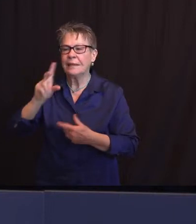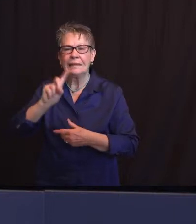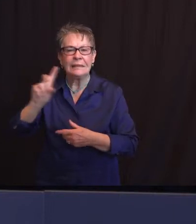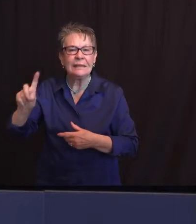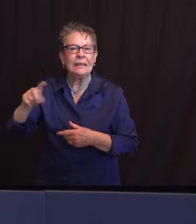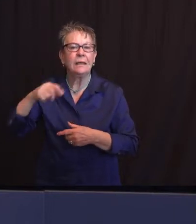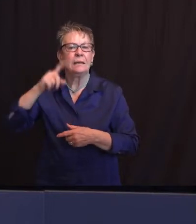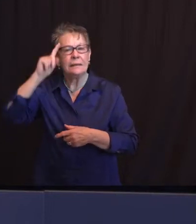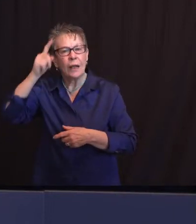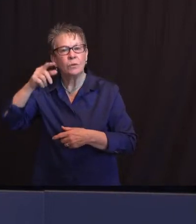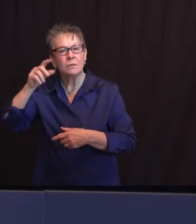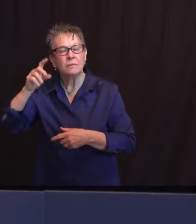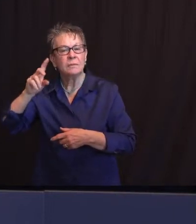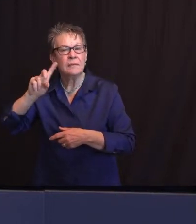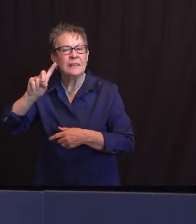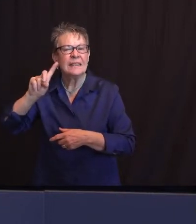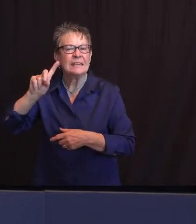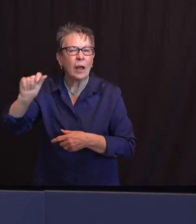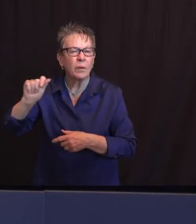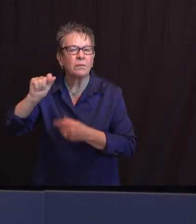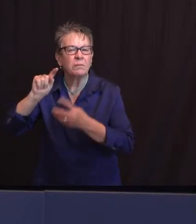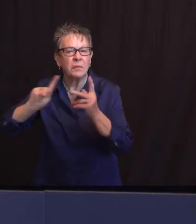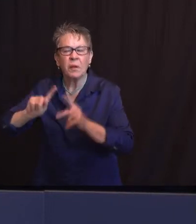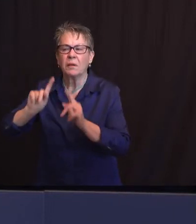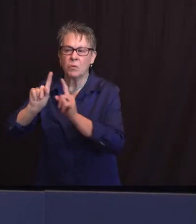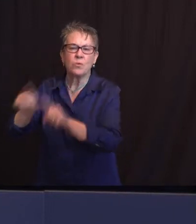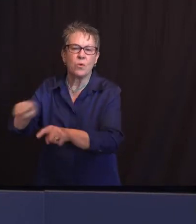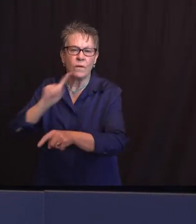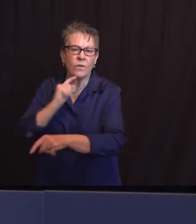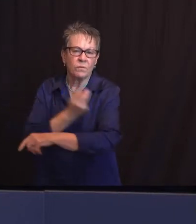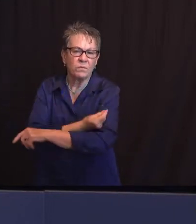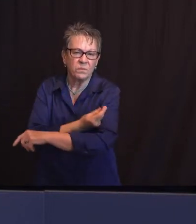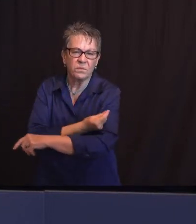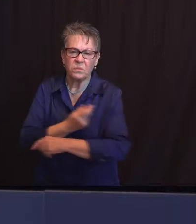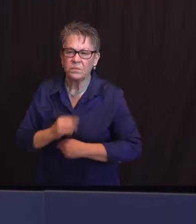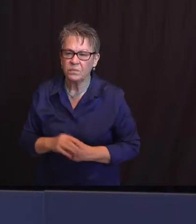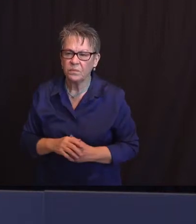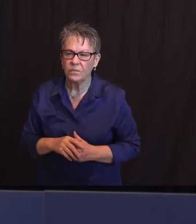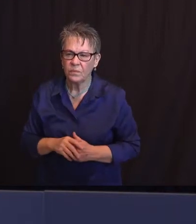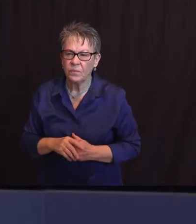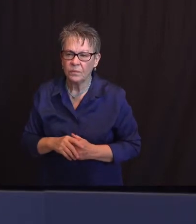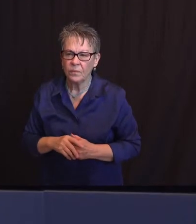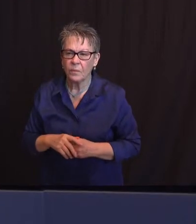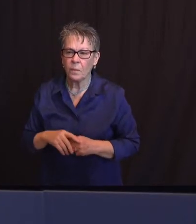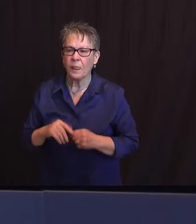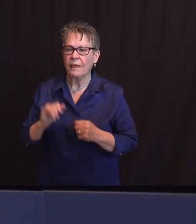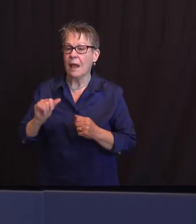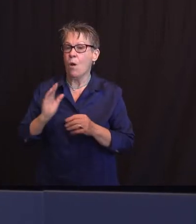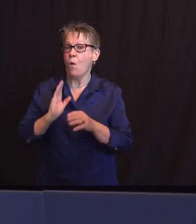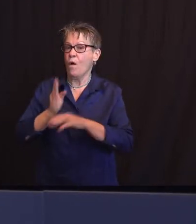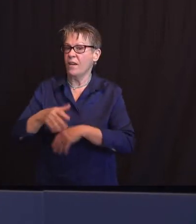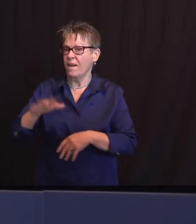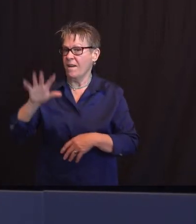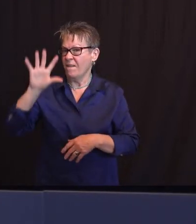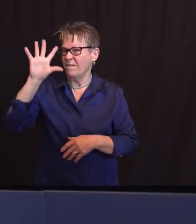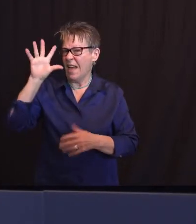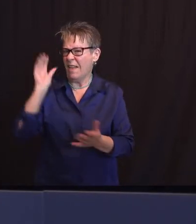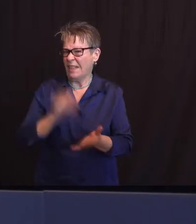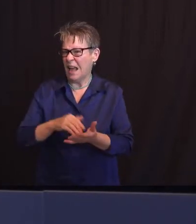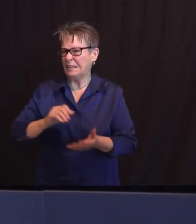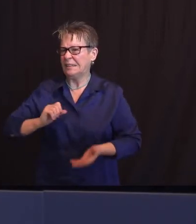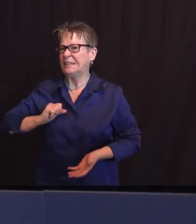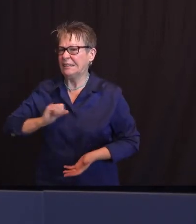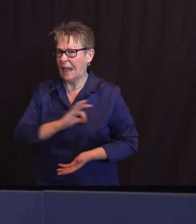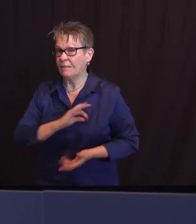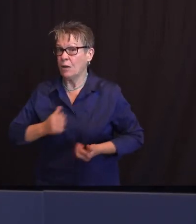5,594 residents and staff have been fully vaccinated. So the number of doses administered in our state continues to increase